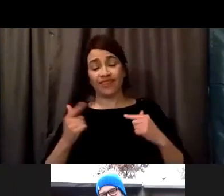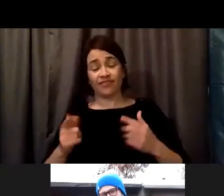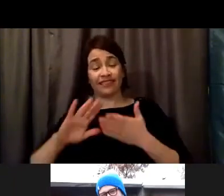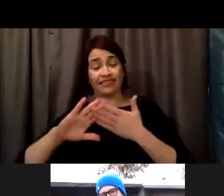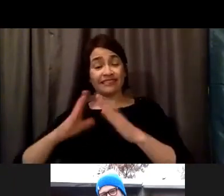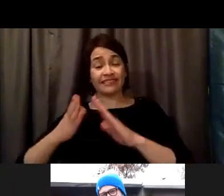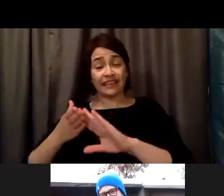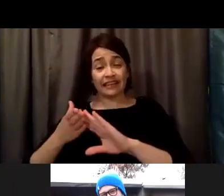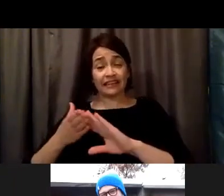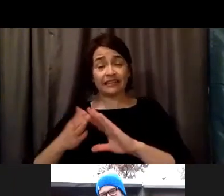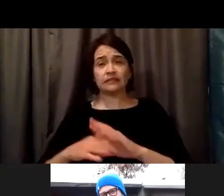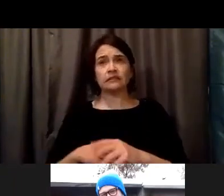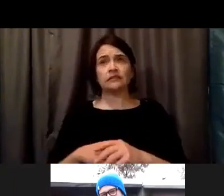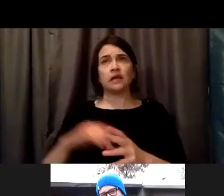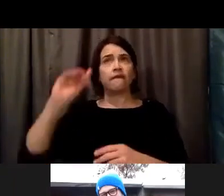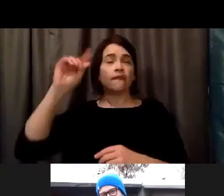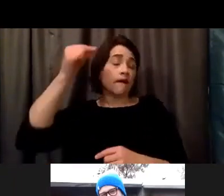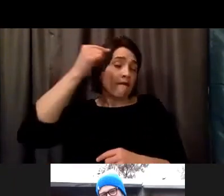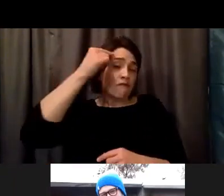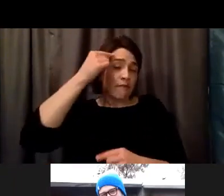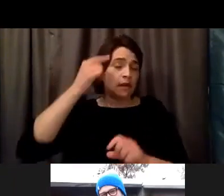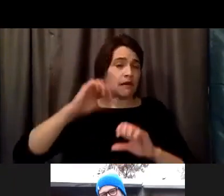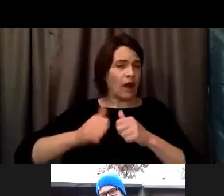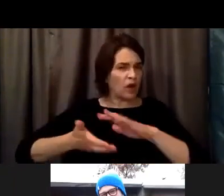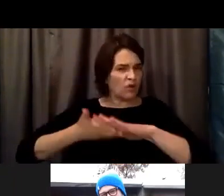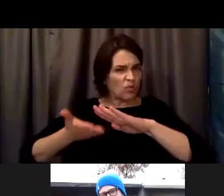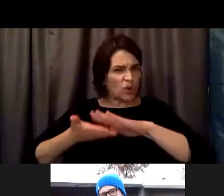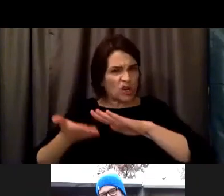work in Cambodia.